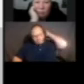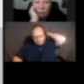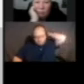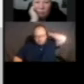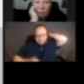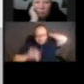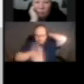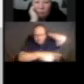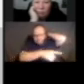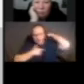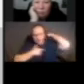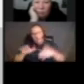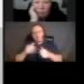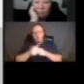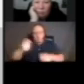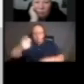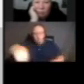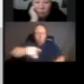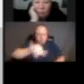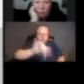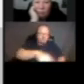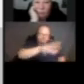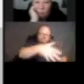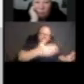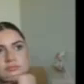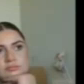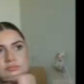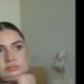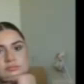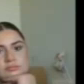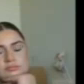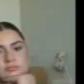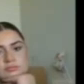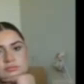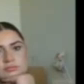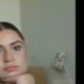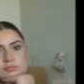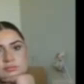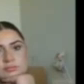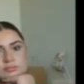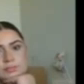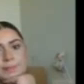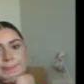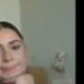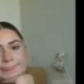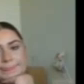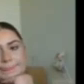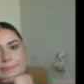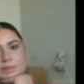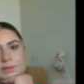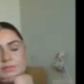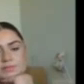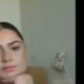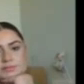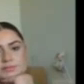have it. So I thought I'd share that with you all. And you have our link. So I'm open to any questions you may